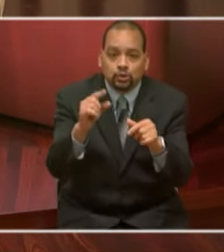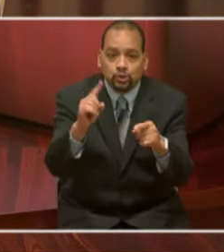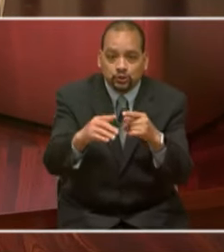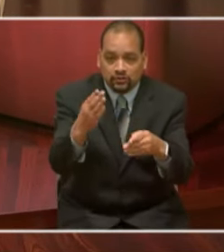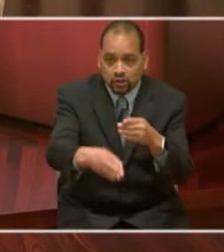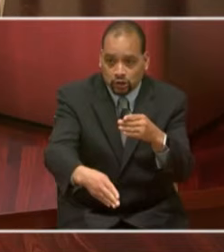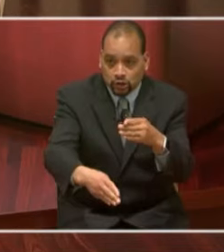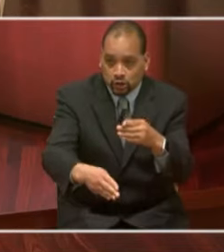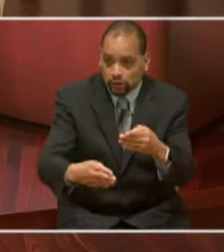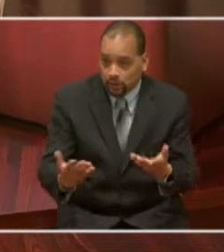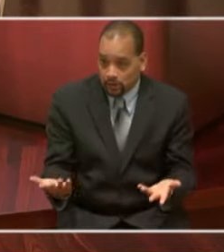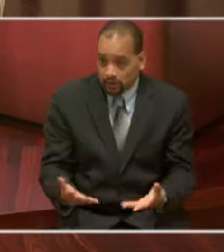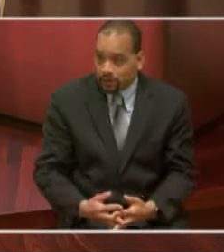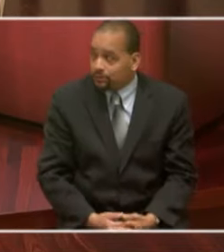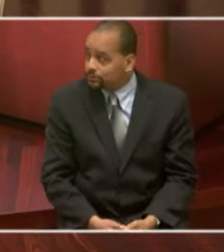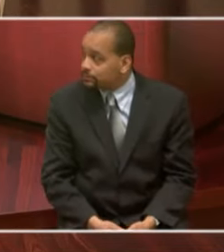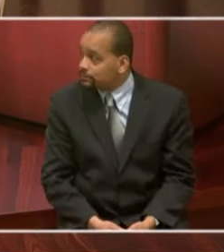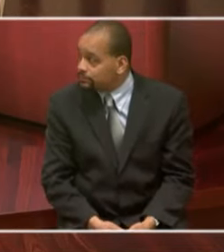Gandhian principles.